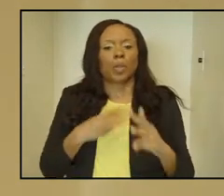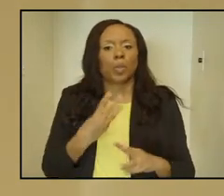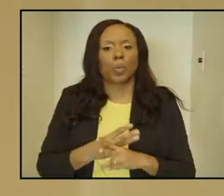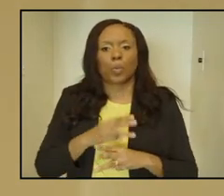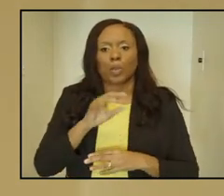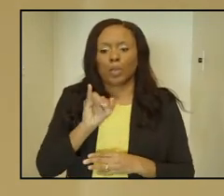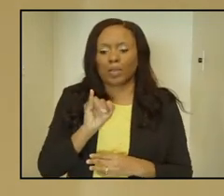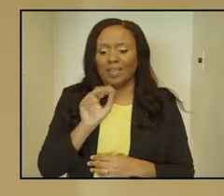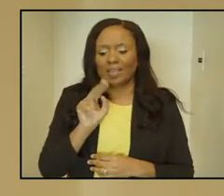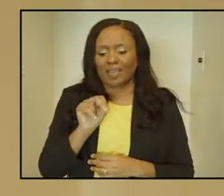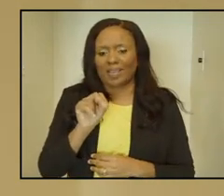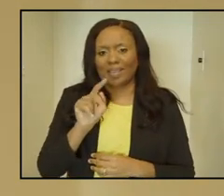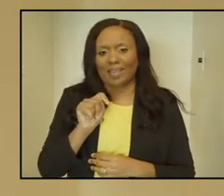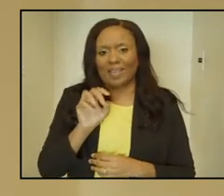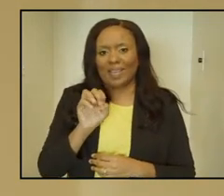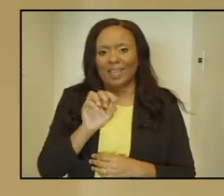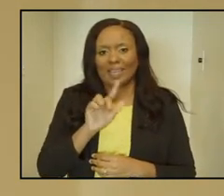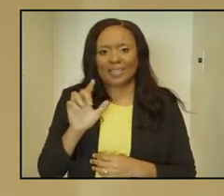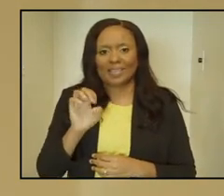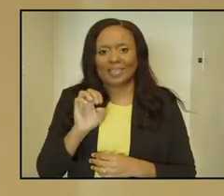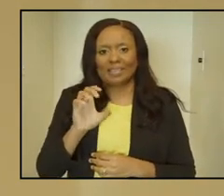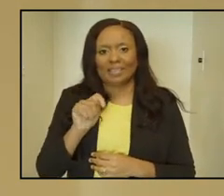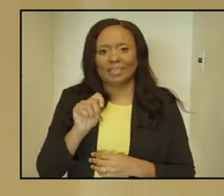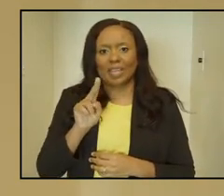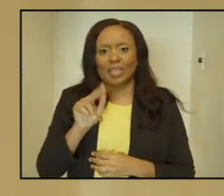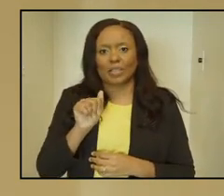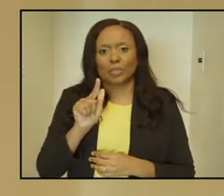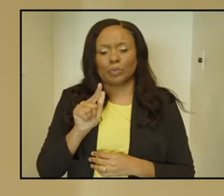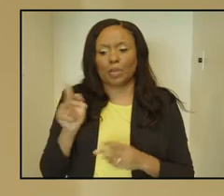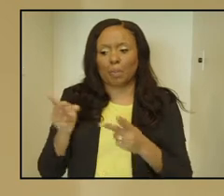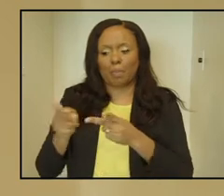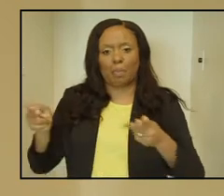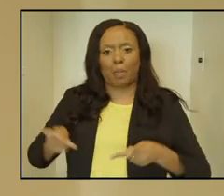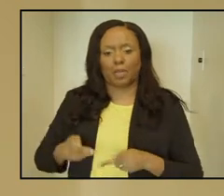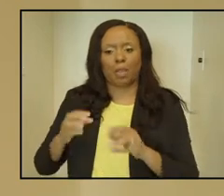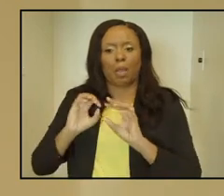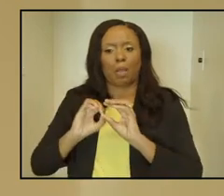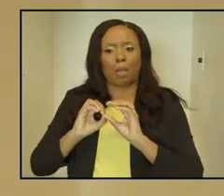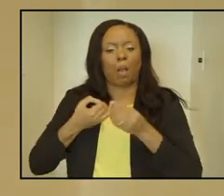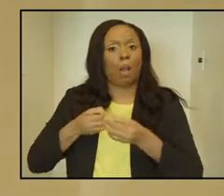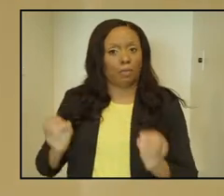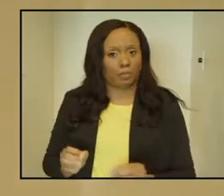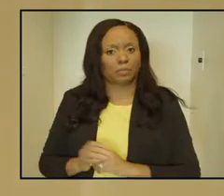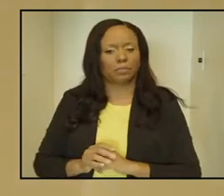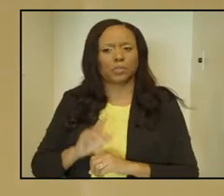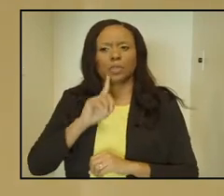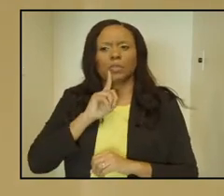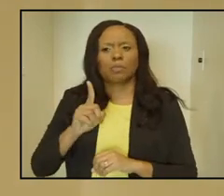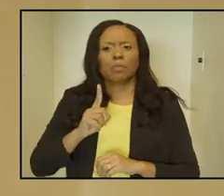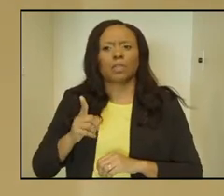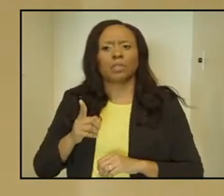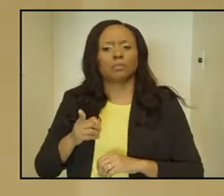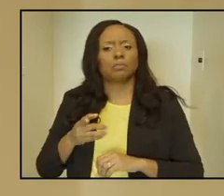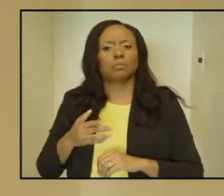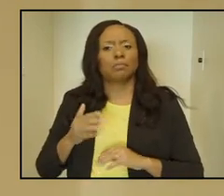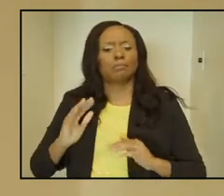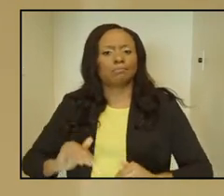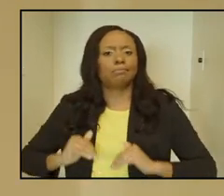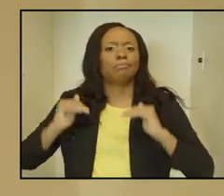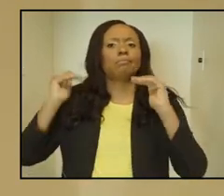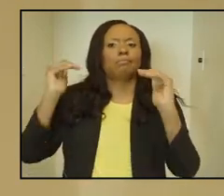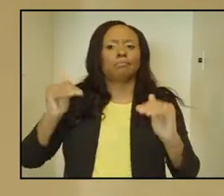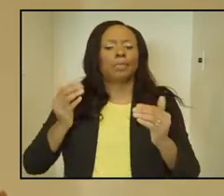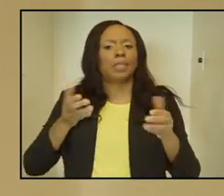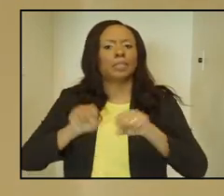or WIPO, to upgrade the current system, what is called IPAS, to a far more advanced system that will improve the